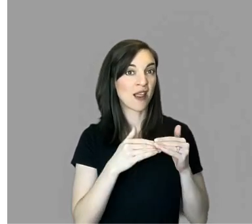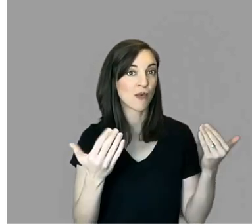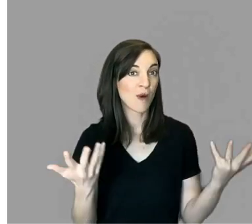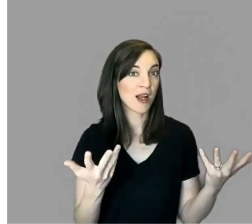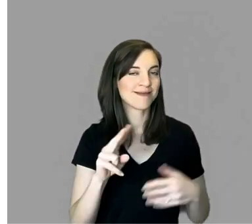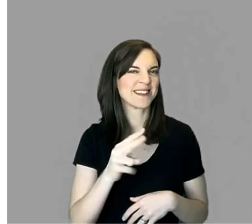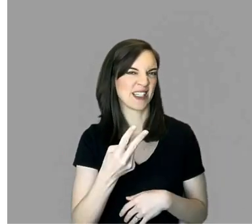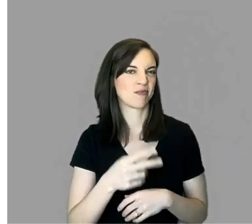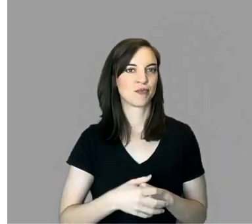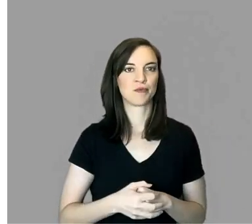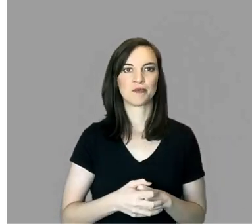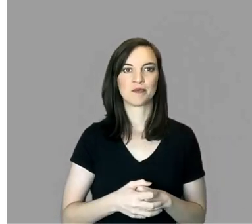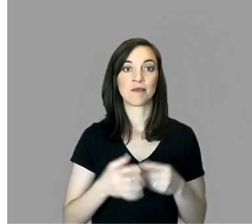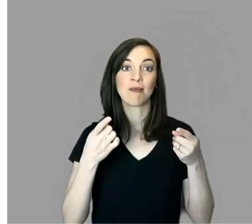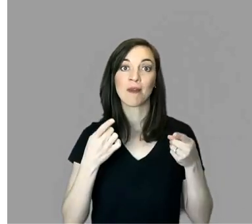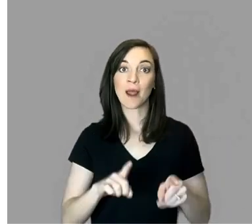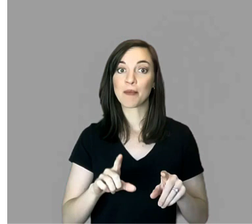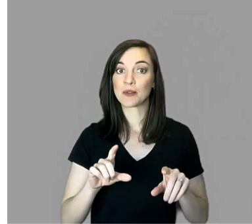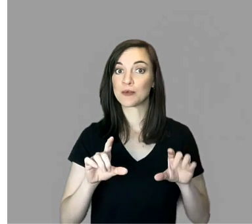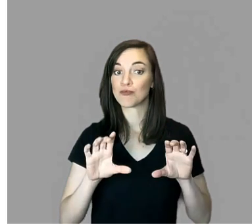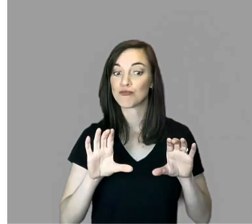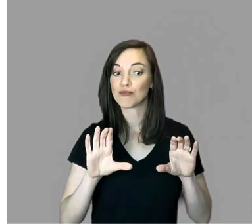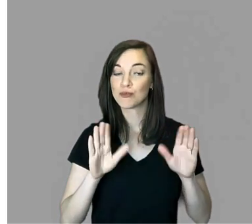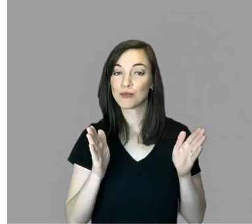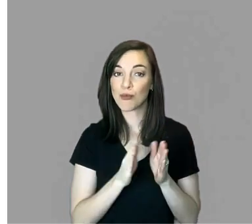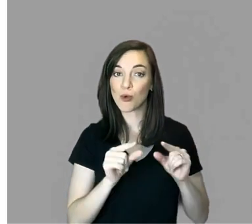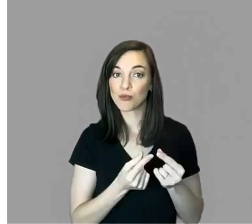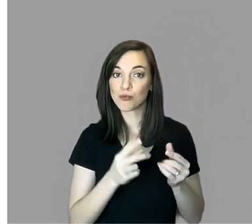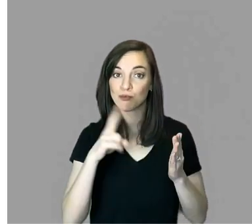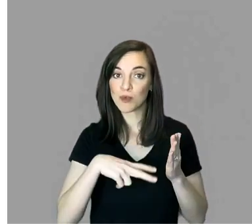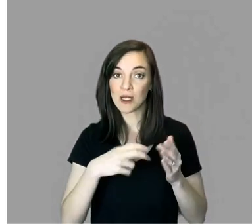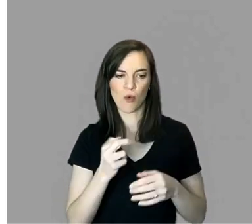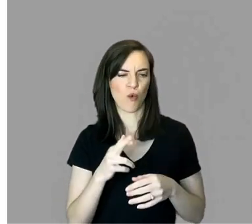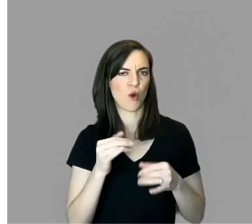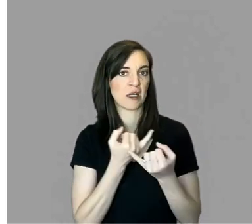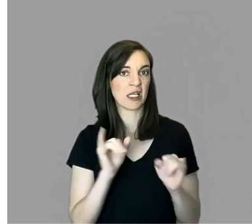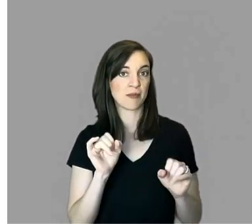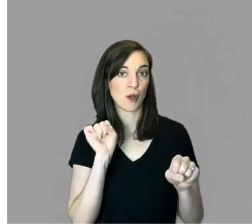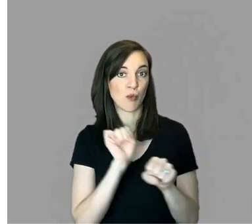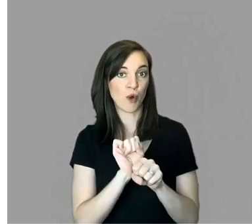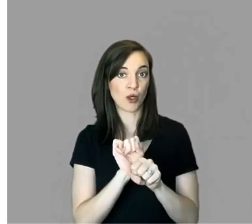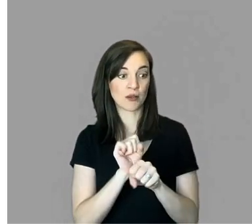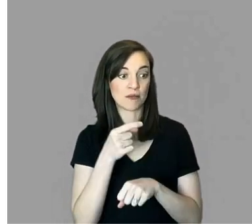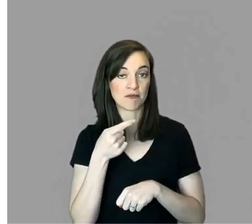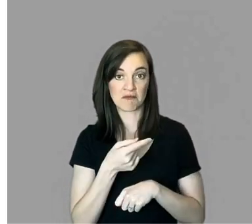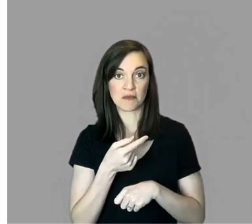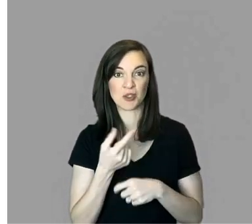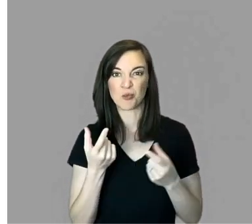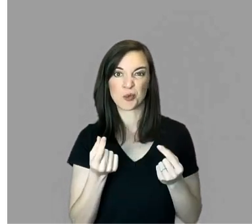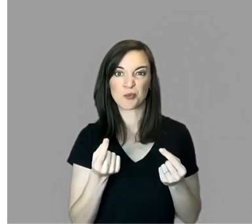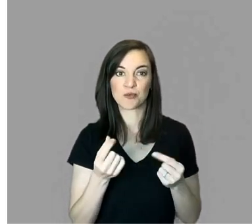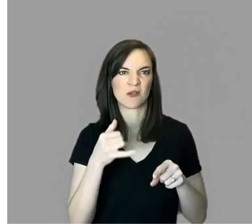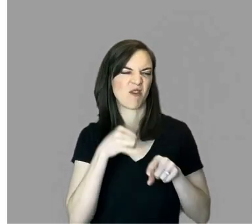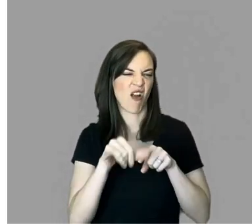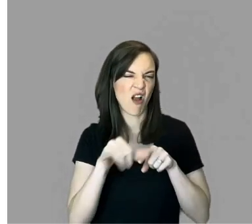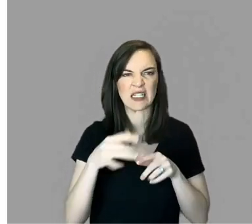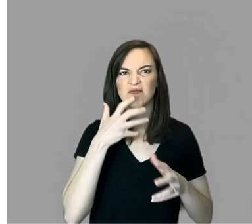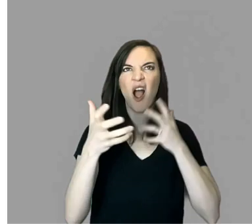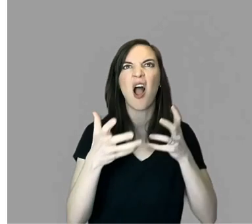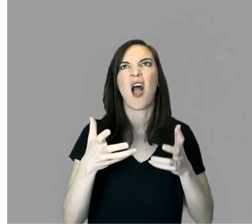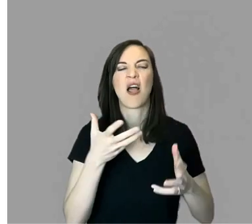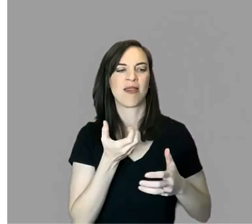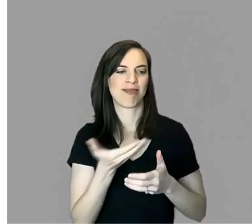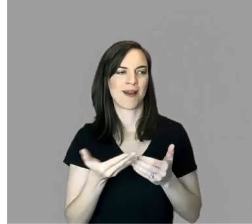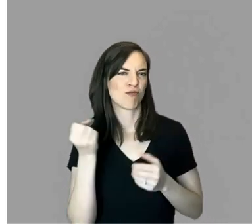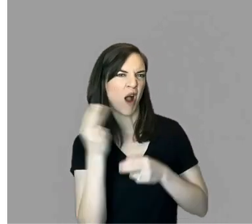2nd grade reading level. She often swears, screams, and throws materials during small group reading and independency work.